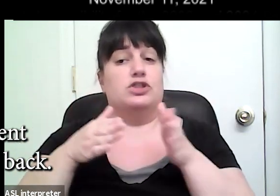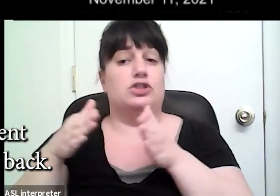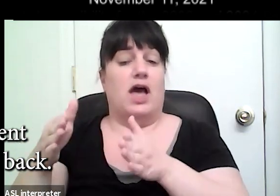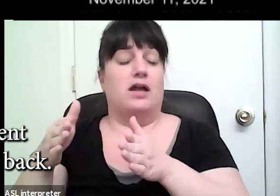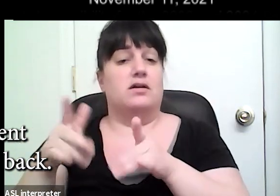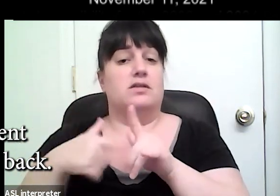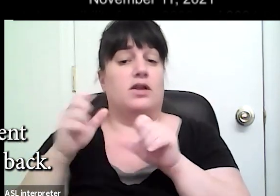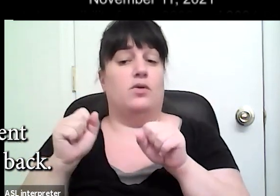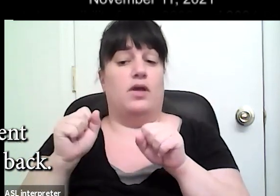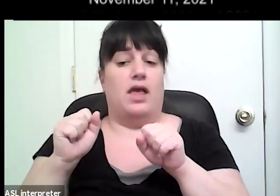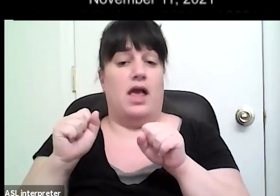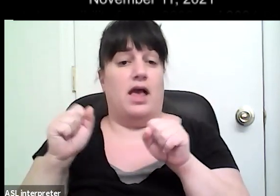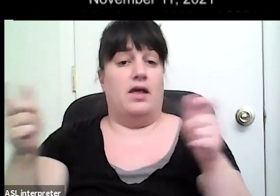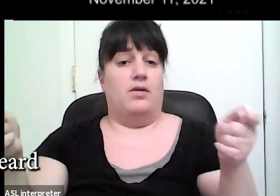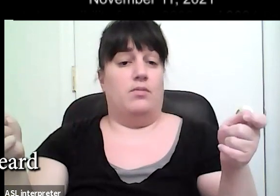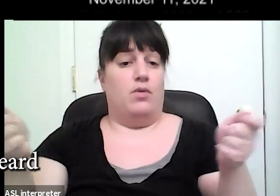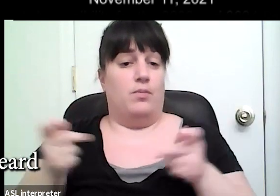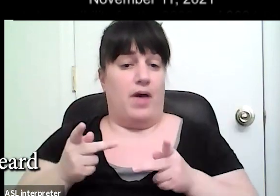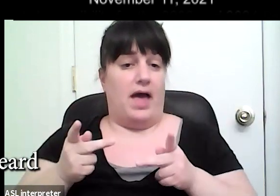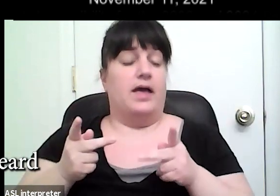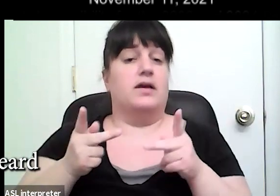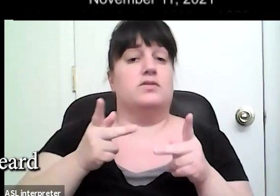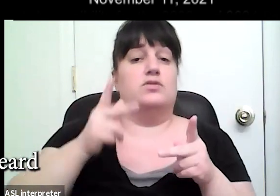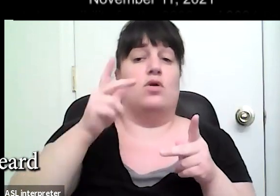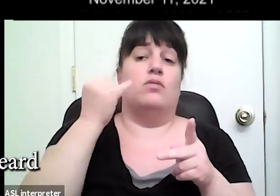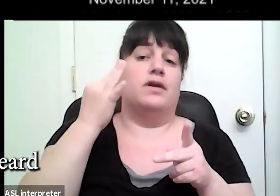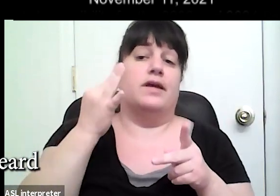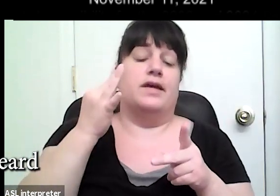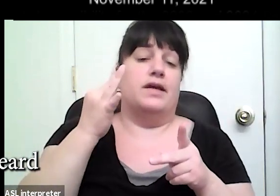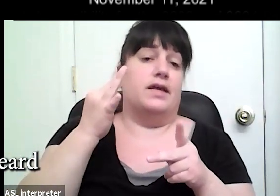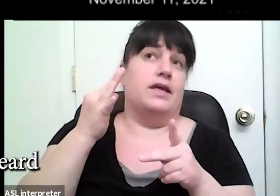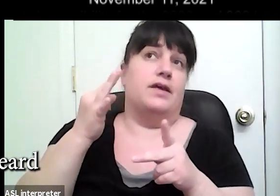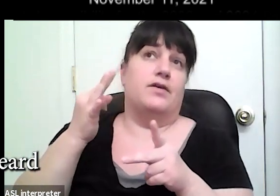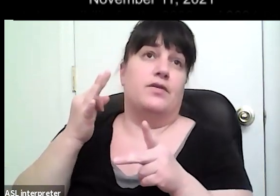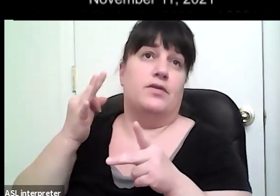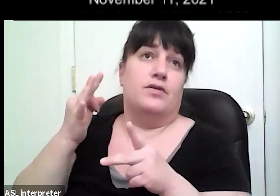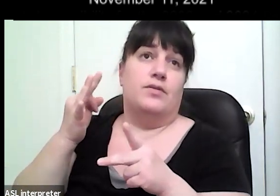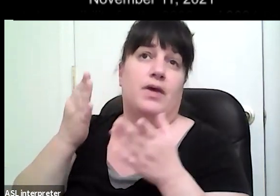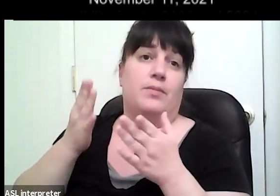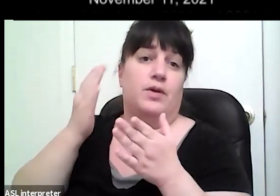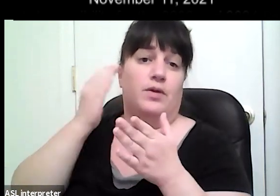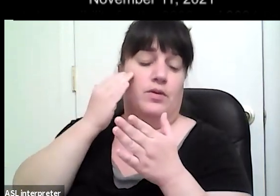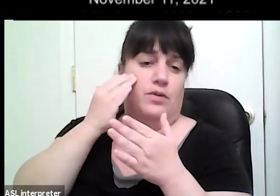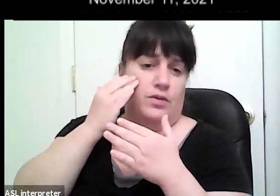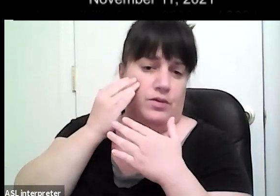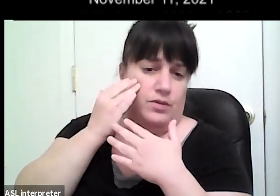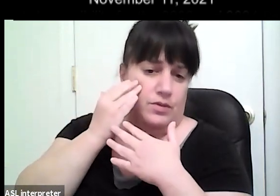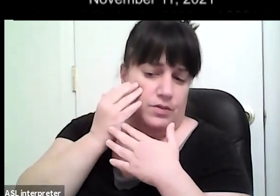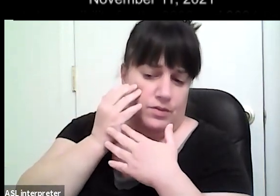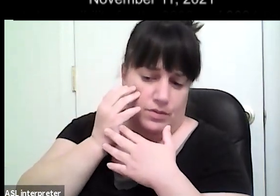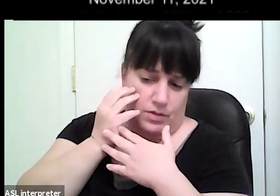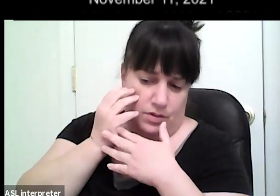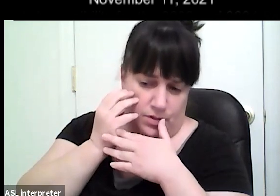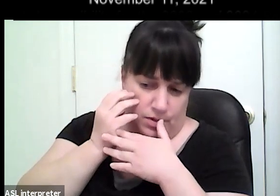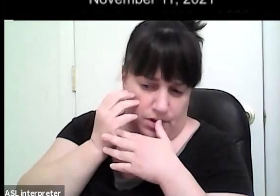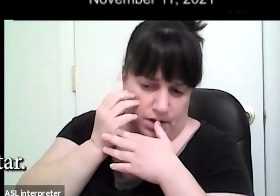and then you compose them back. So for those of you maybe who have a keen ear, you might have heard a small dip in